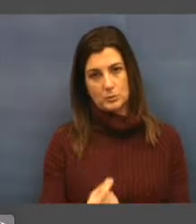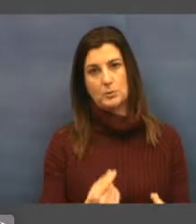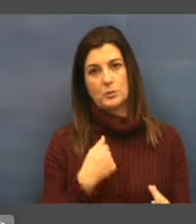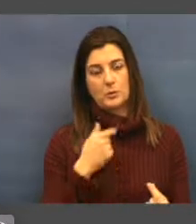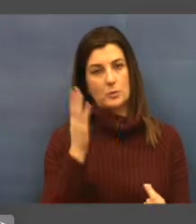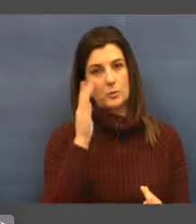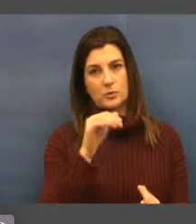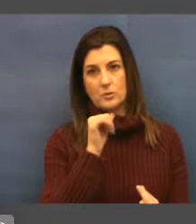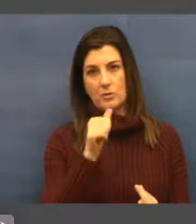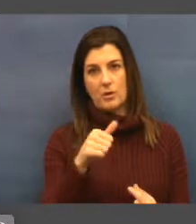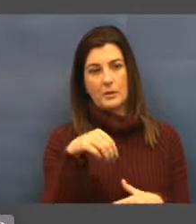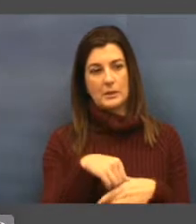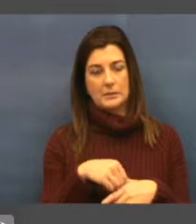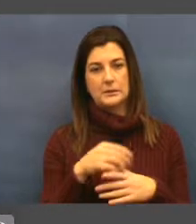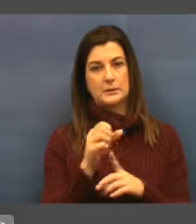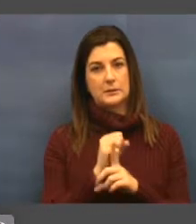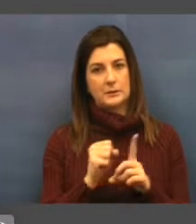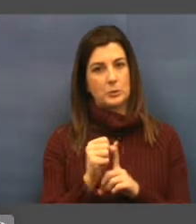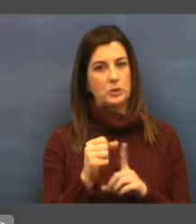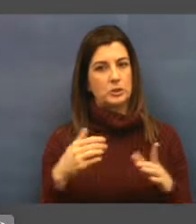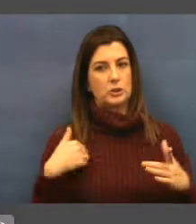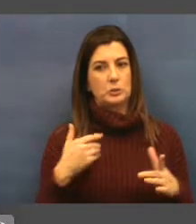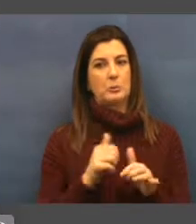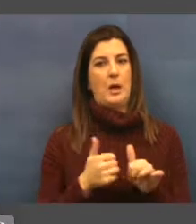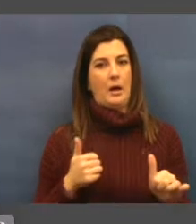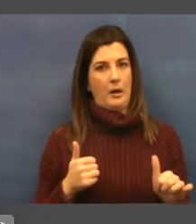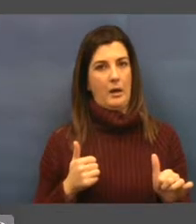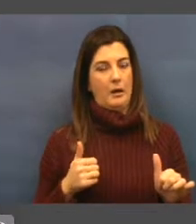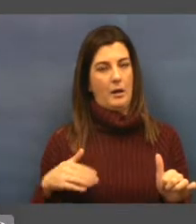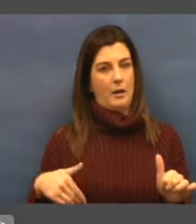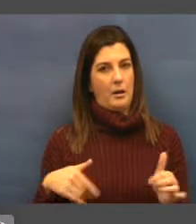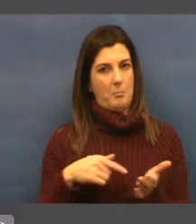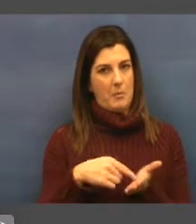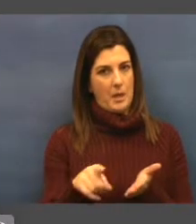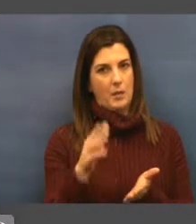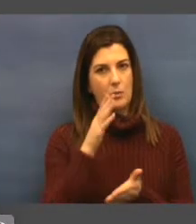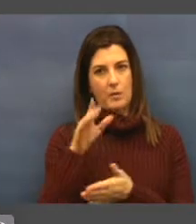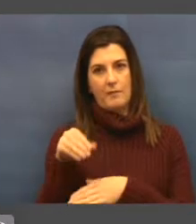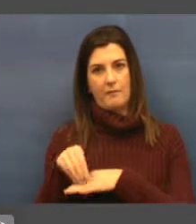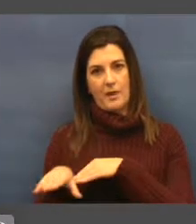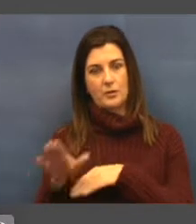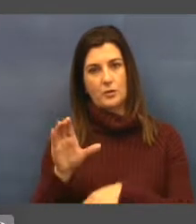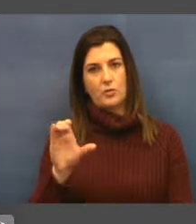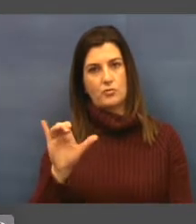so that you don't end up in a default situation or in a situation that's going to affect your credit.